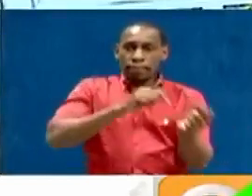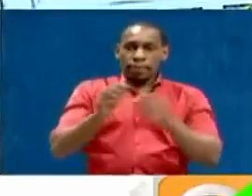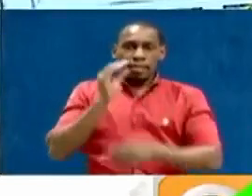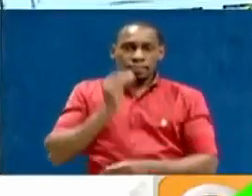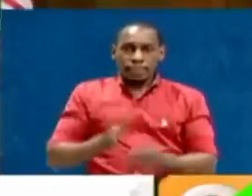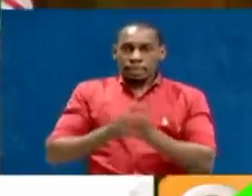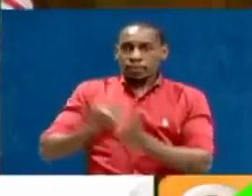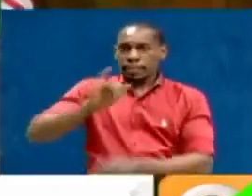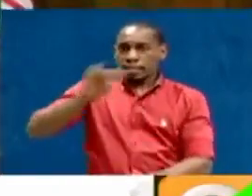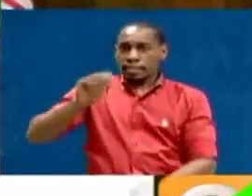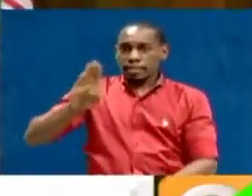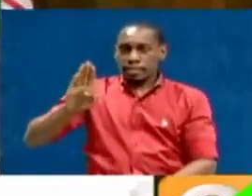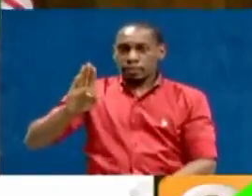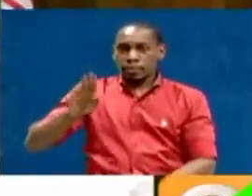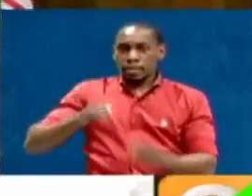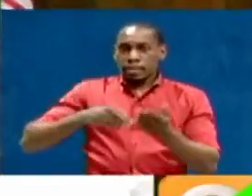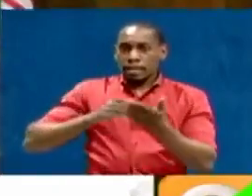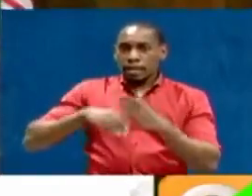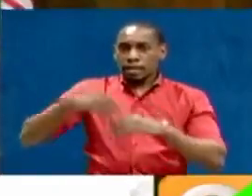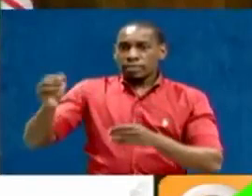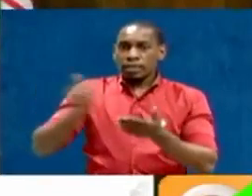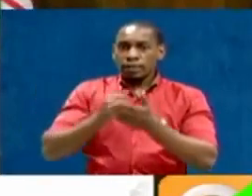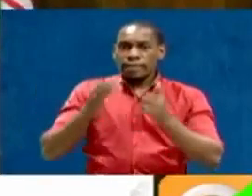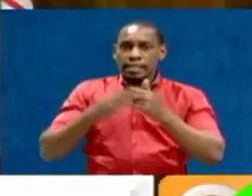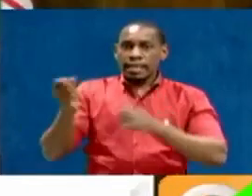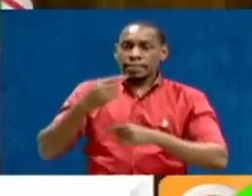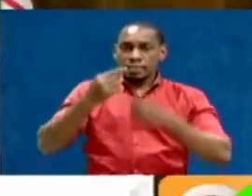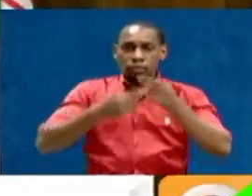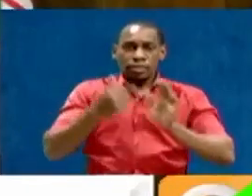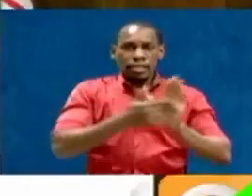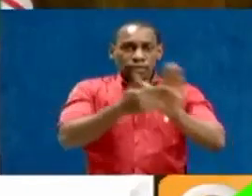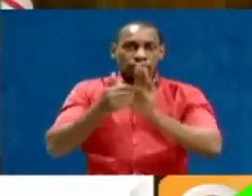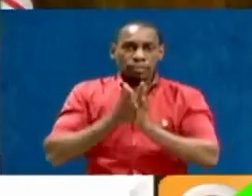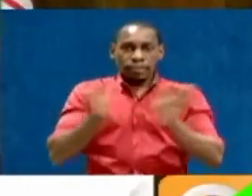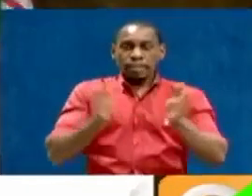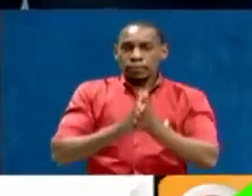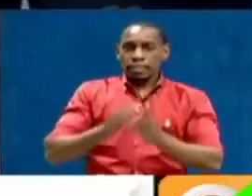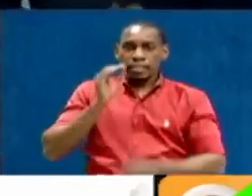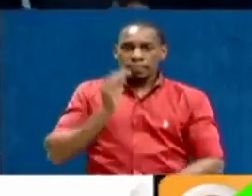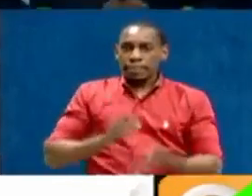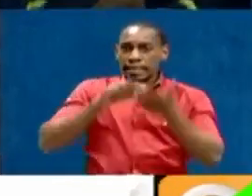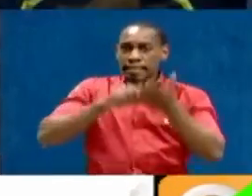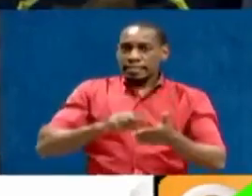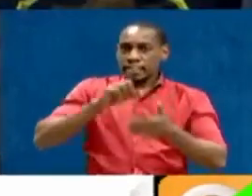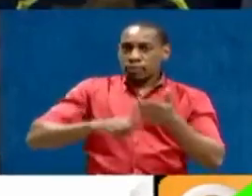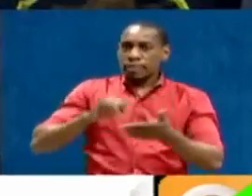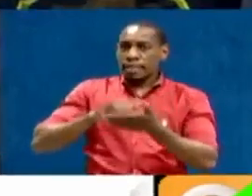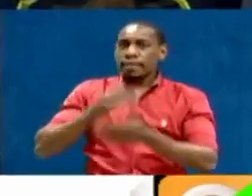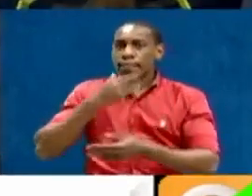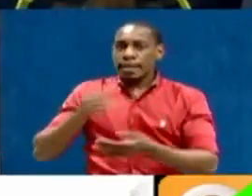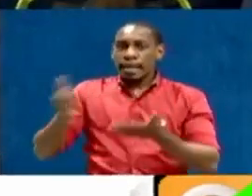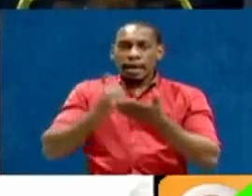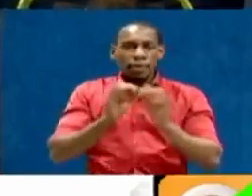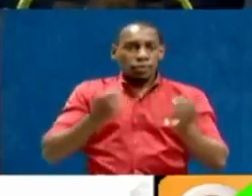Elachi and Ngwele, who has been out of office for 9 months, continued to play out in public, with Elachi insisting Ngwele was never